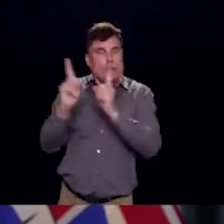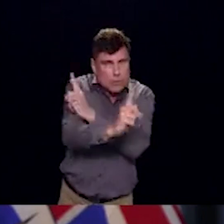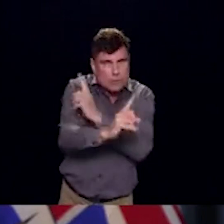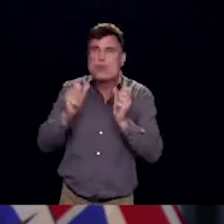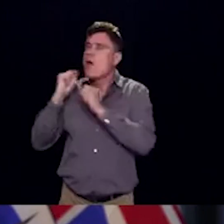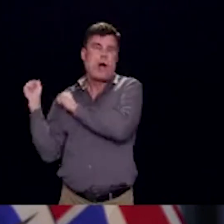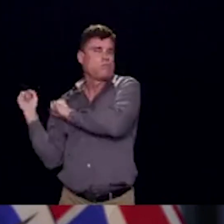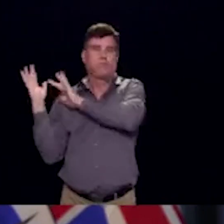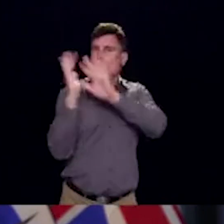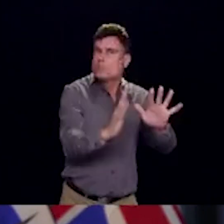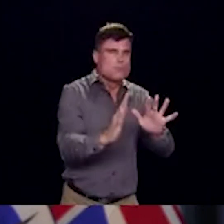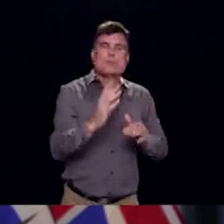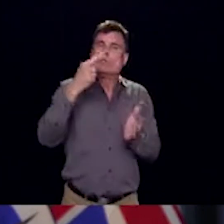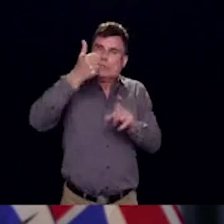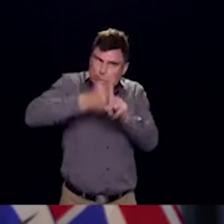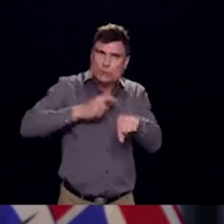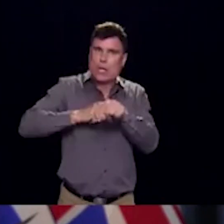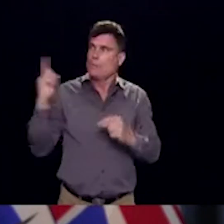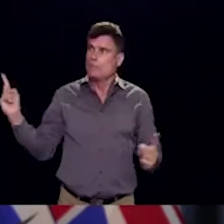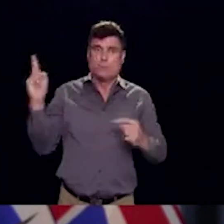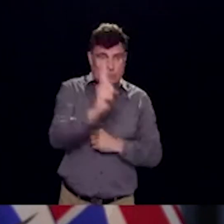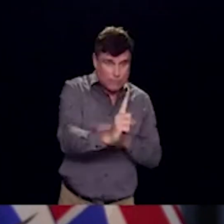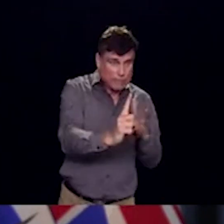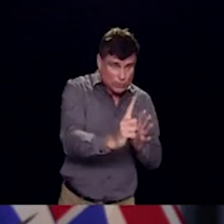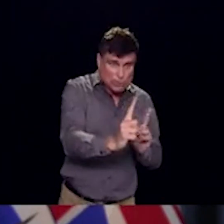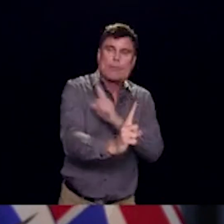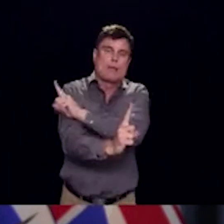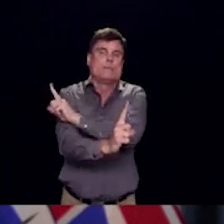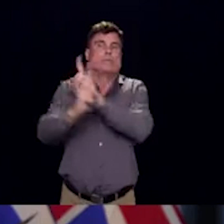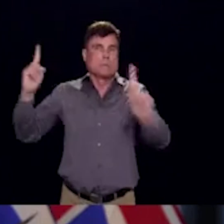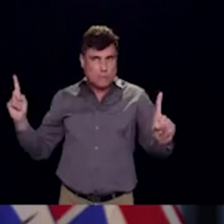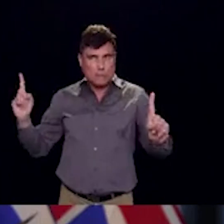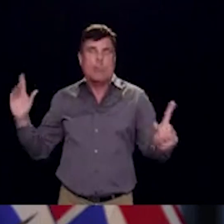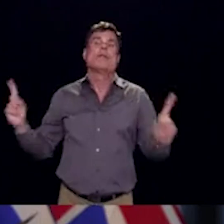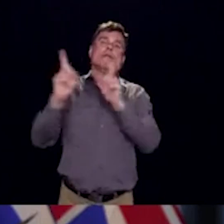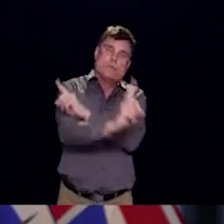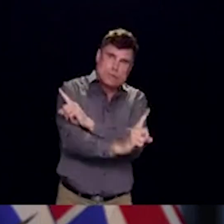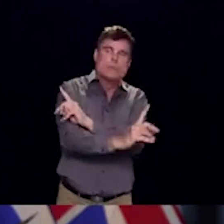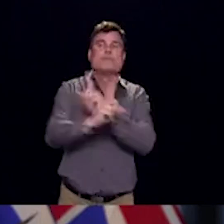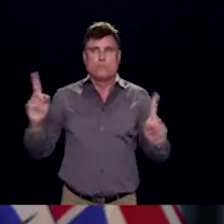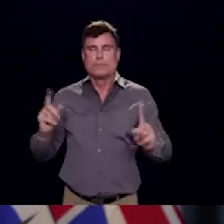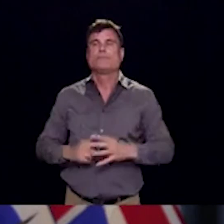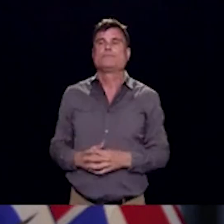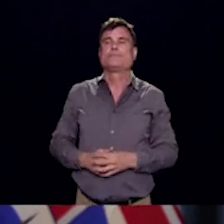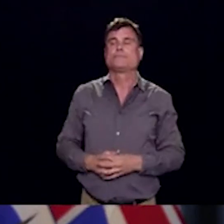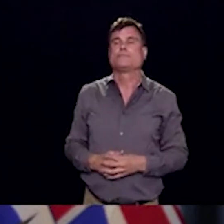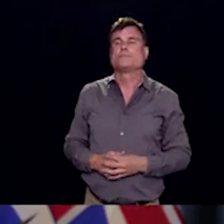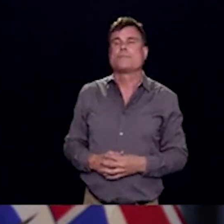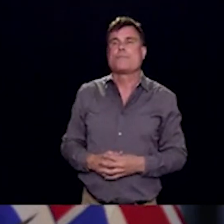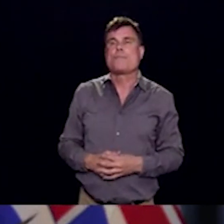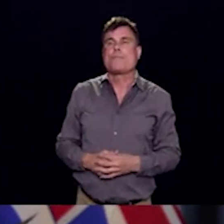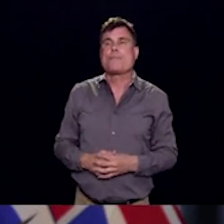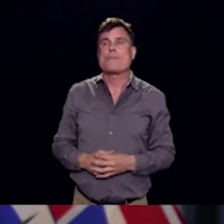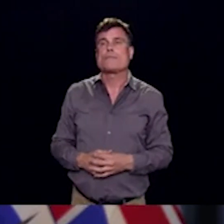in assisted living are generally not as frail and able to direct their own care than people in long-term care.